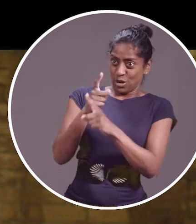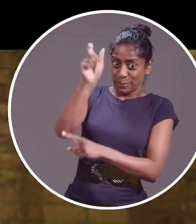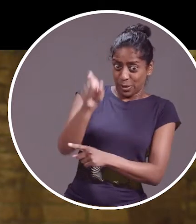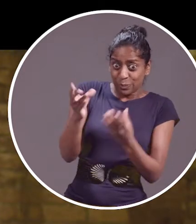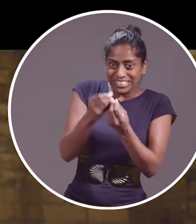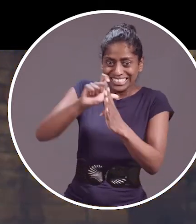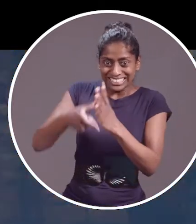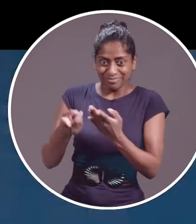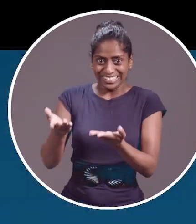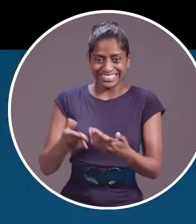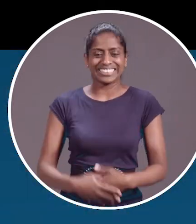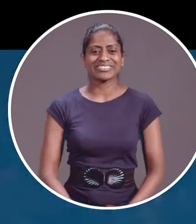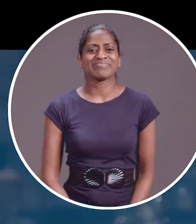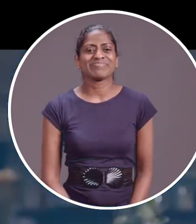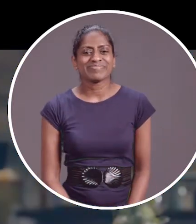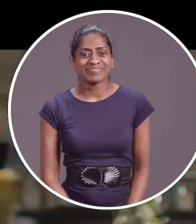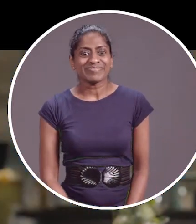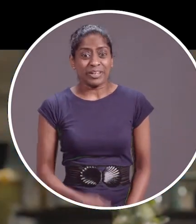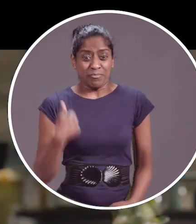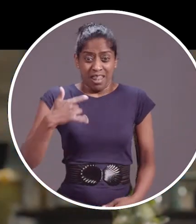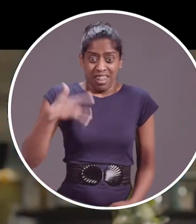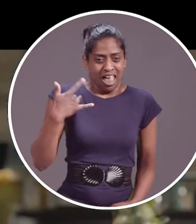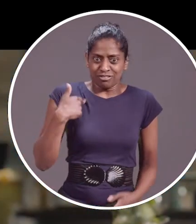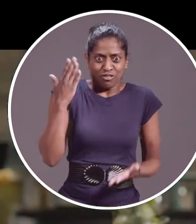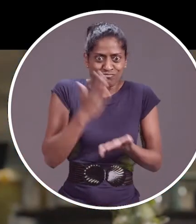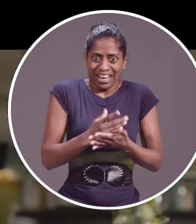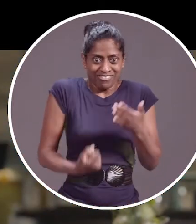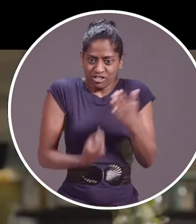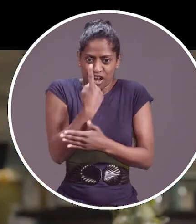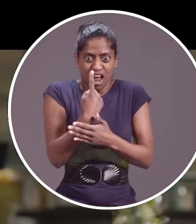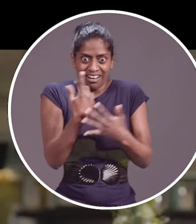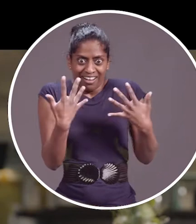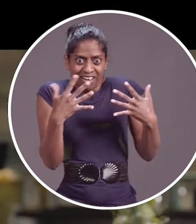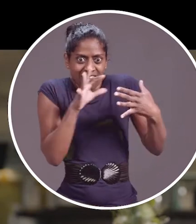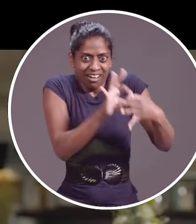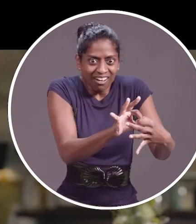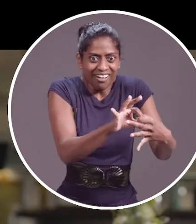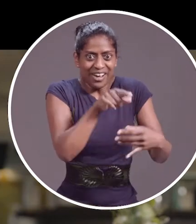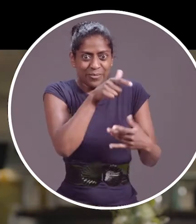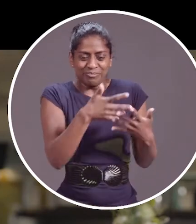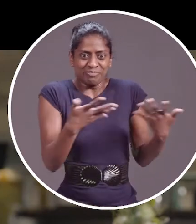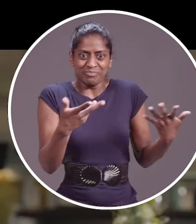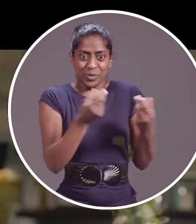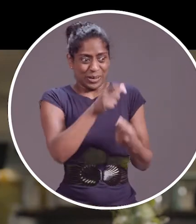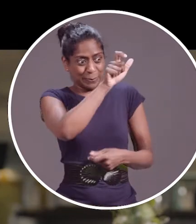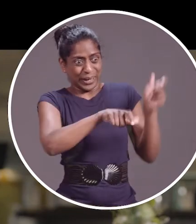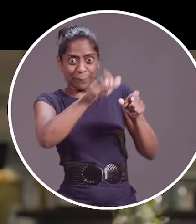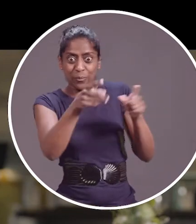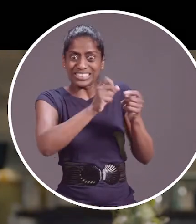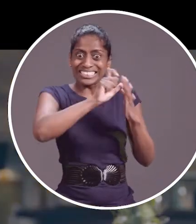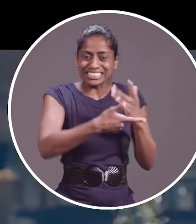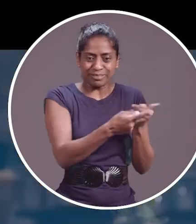with a disability. In my life, I've not really had a chance to interact much with people